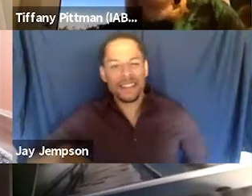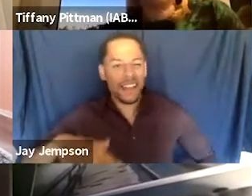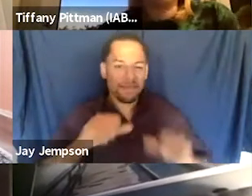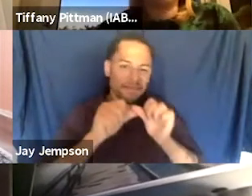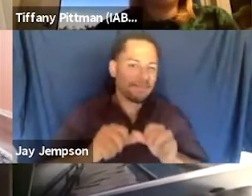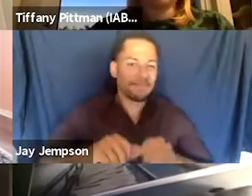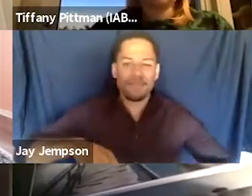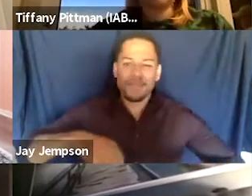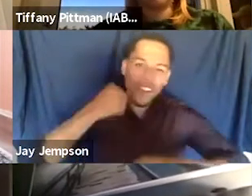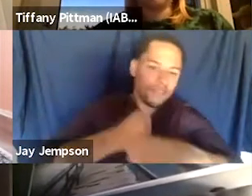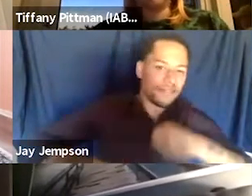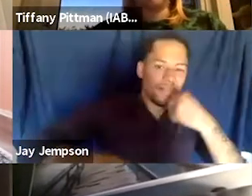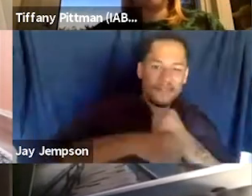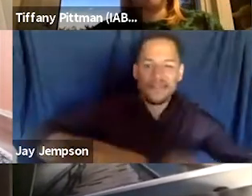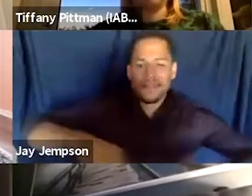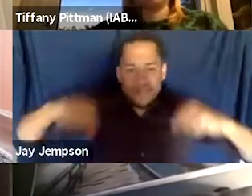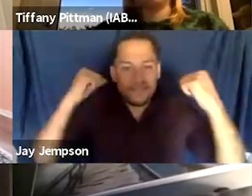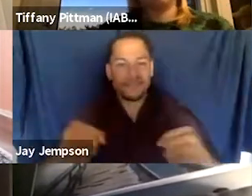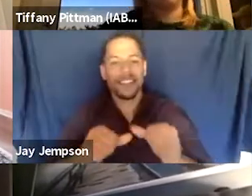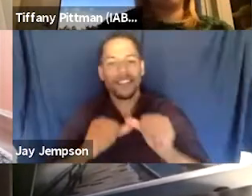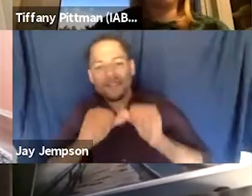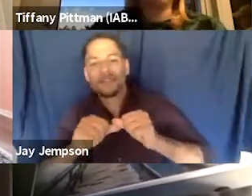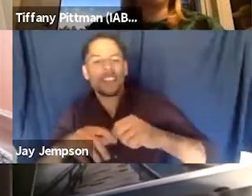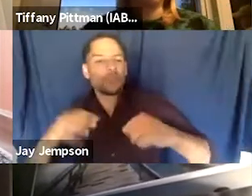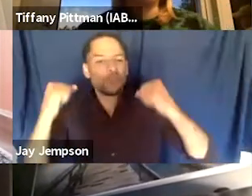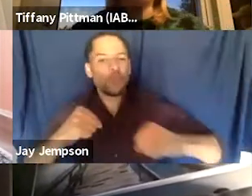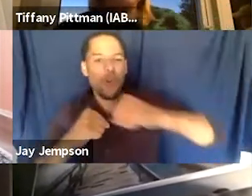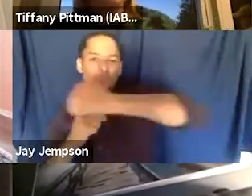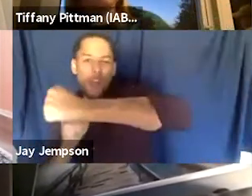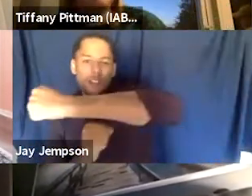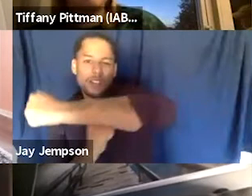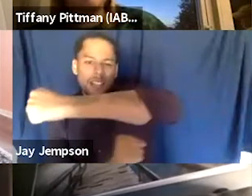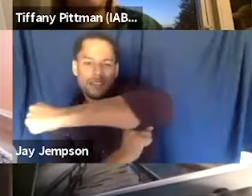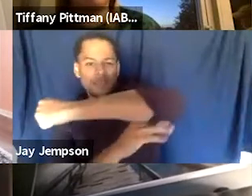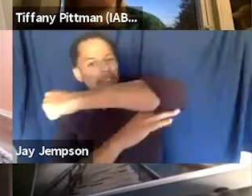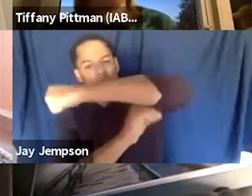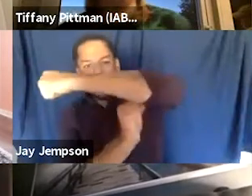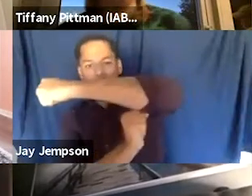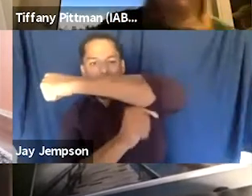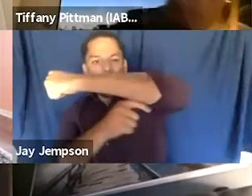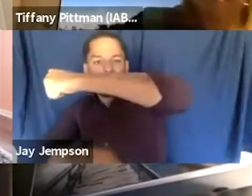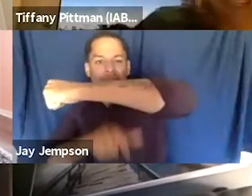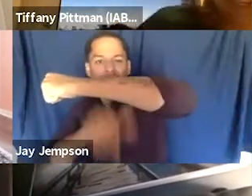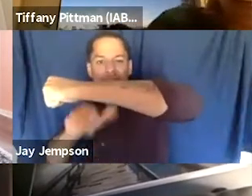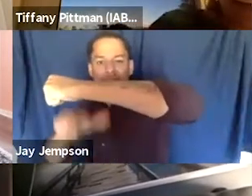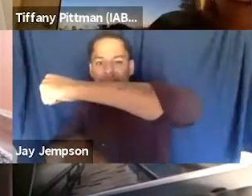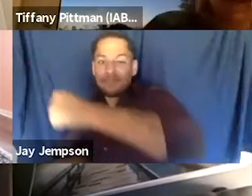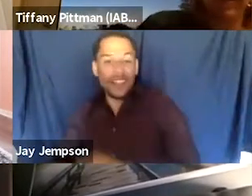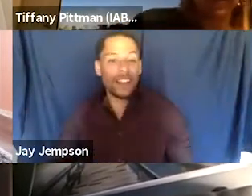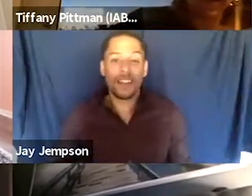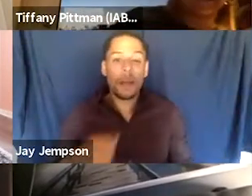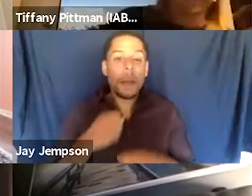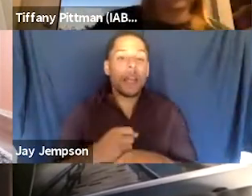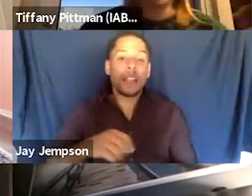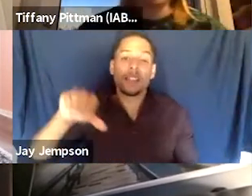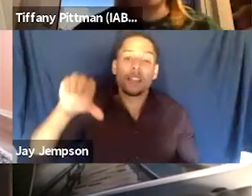going, being those pillars of the field, you know what I'm saying, making shit rock, excuse my language. Want to go ahead and give a